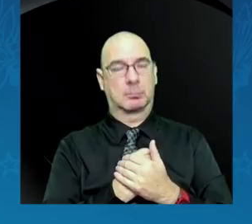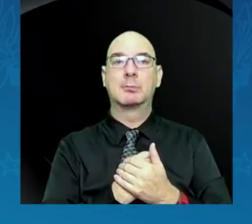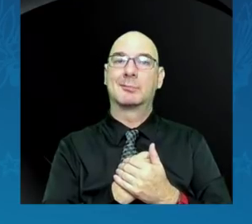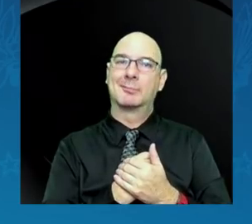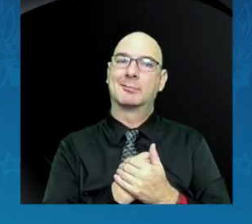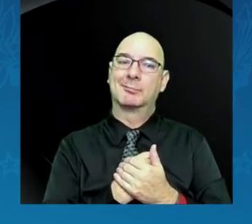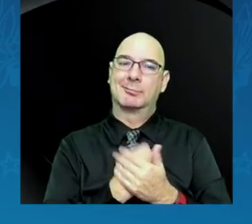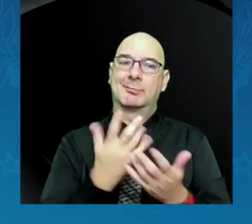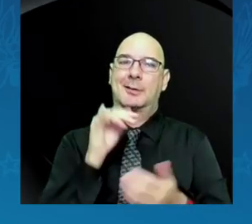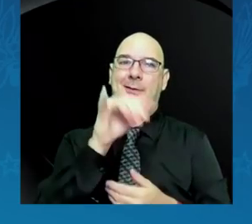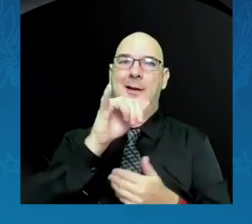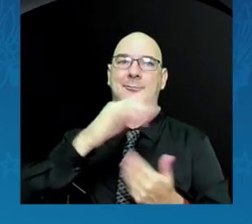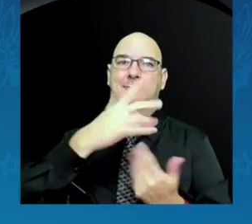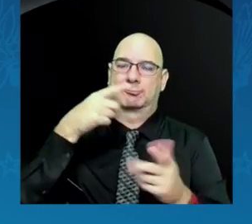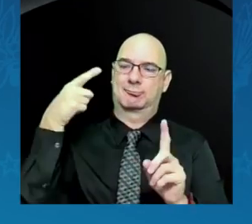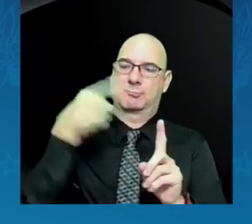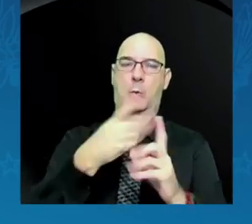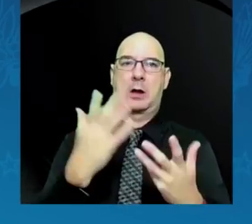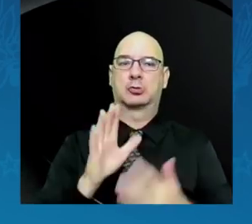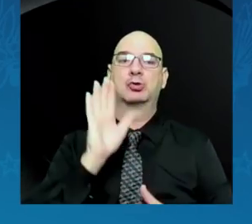I would say to